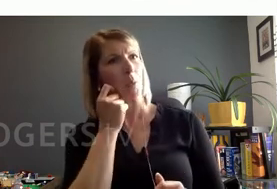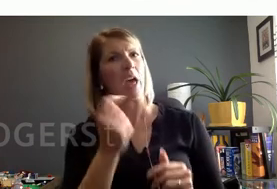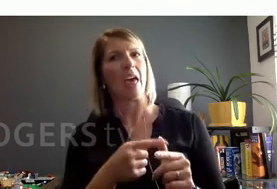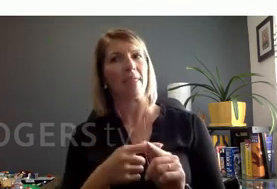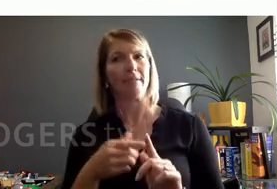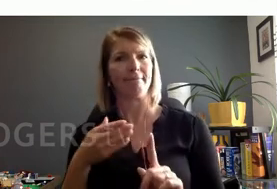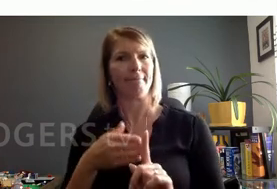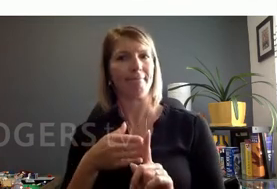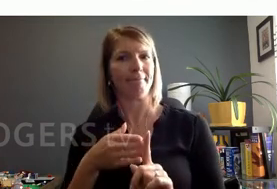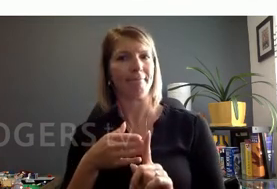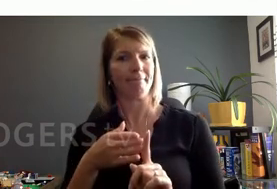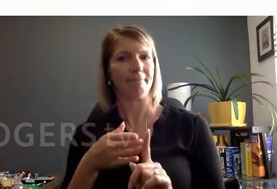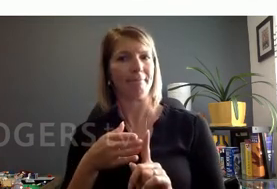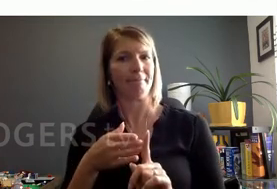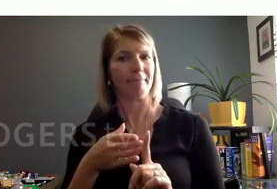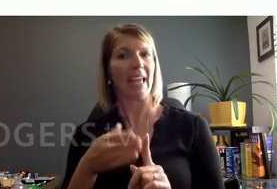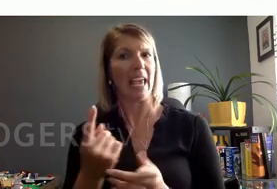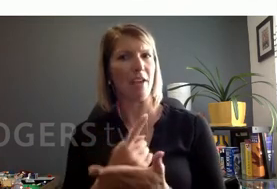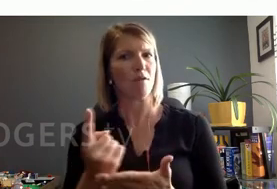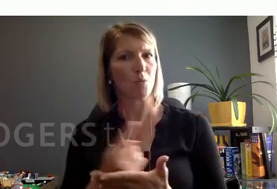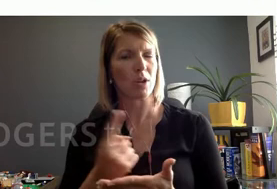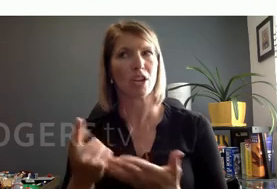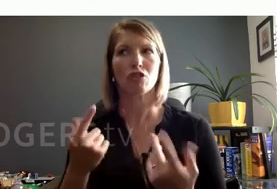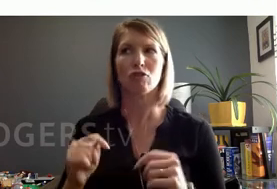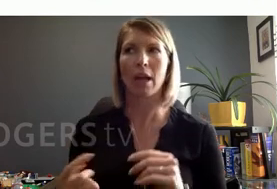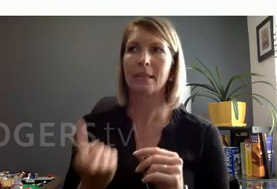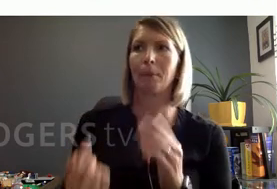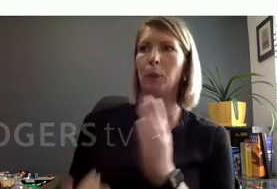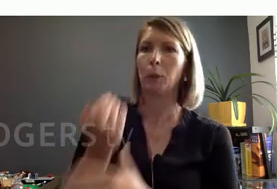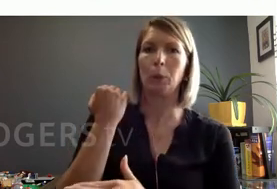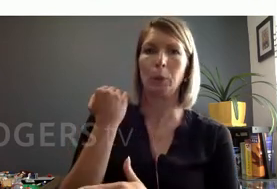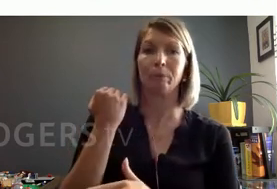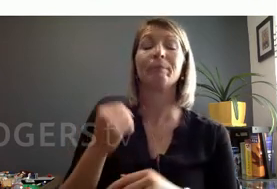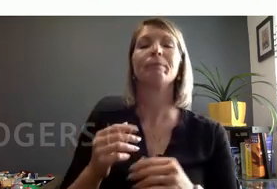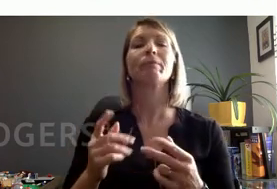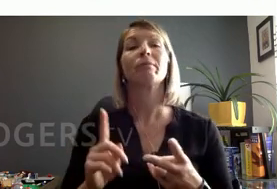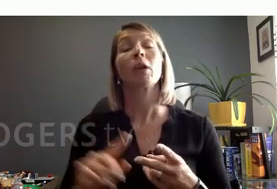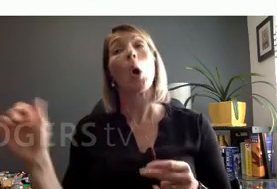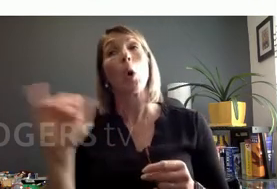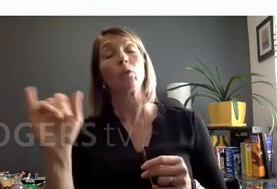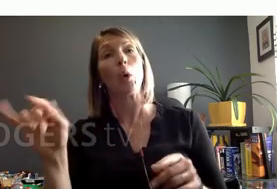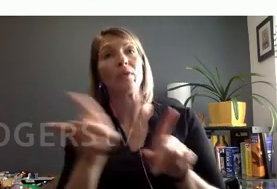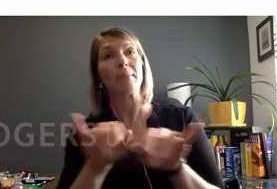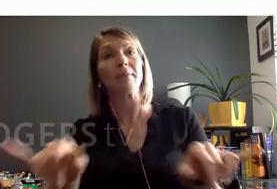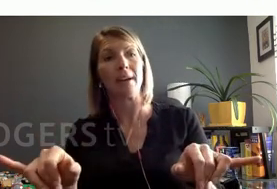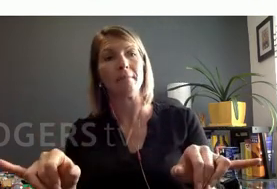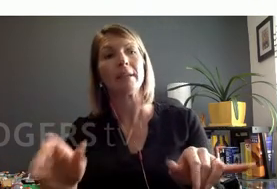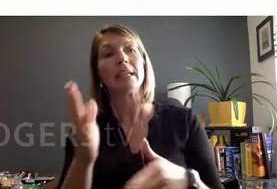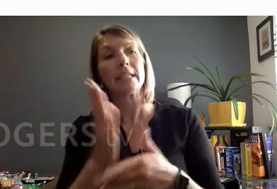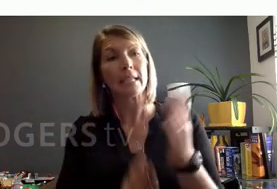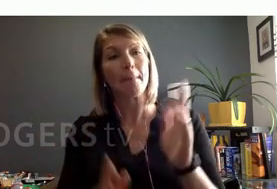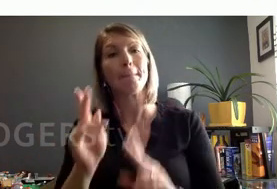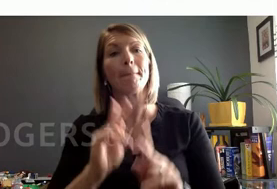reasons to explore the new things that they can find. The other side of it is that for a lot of people, all of the